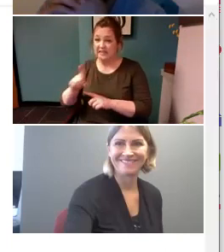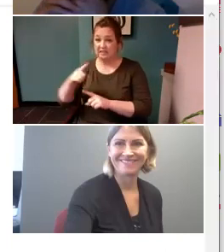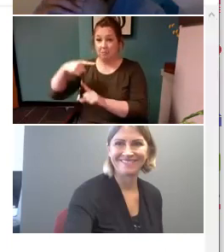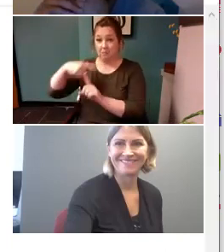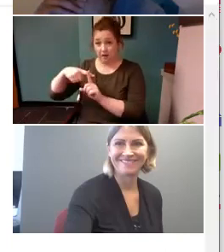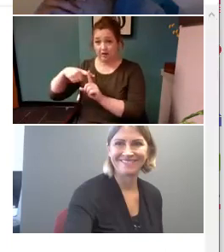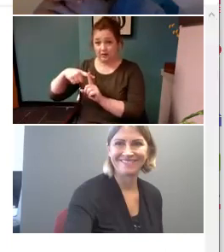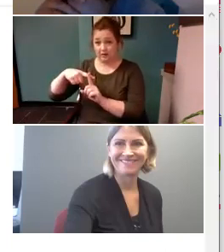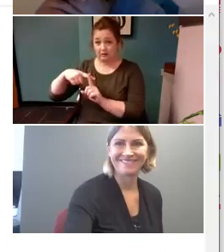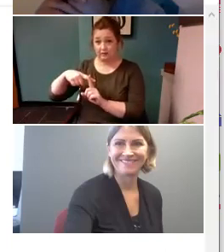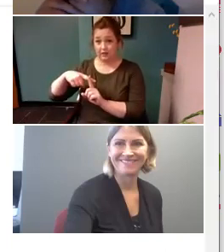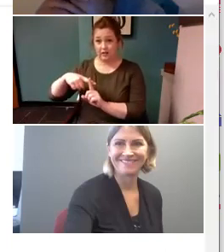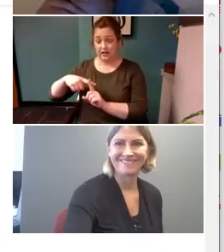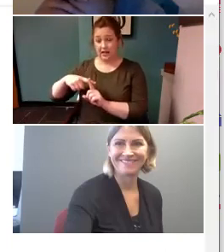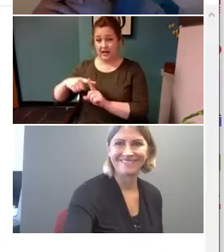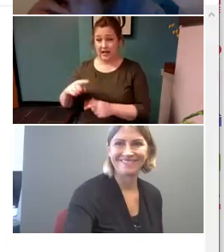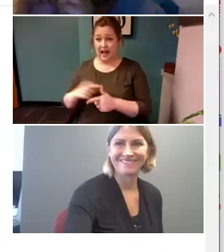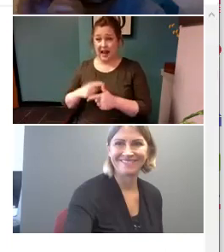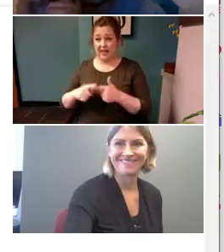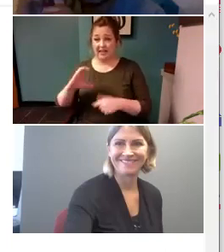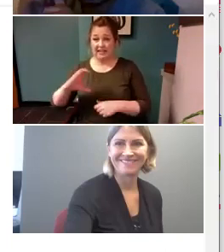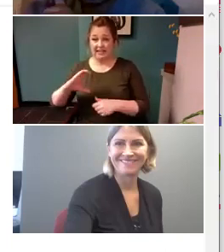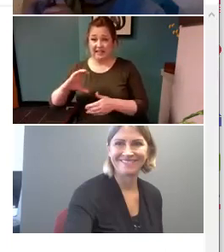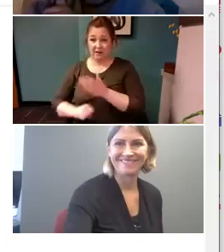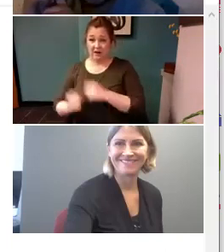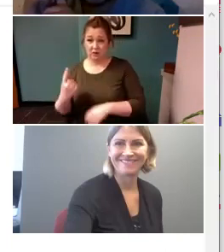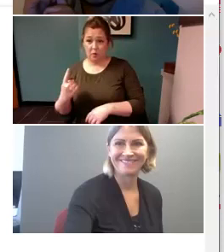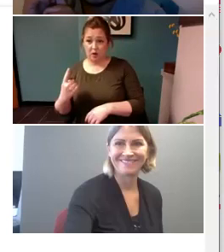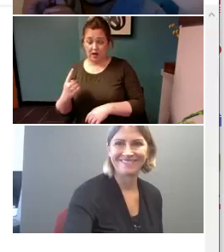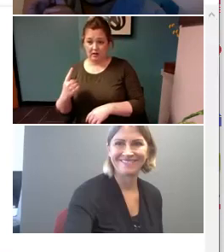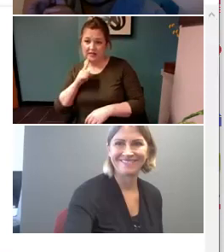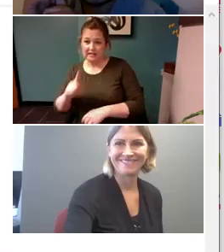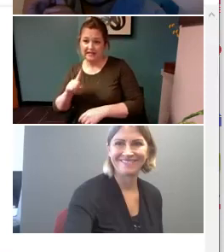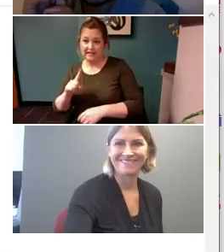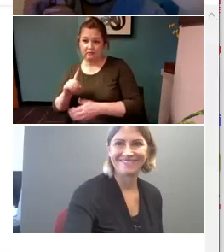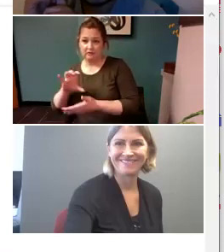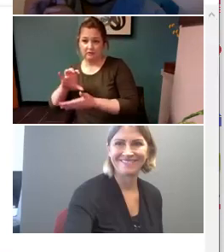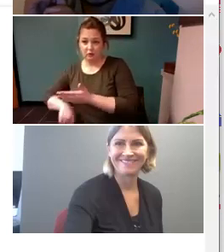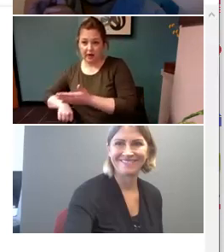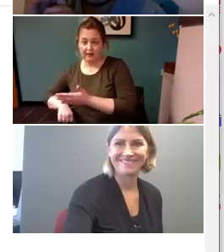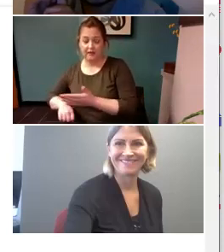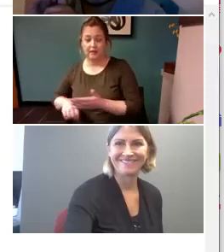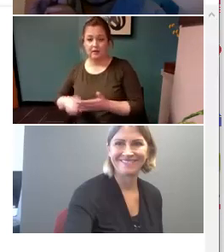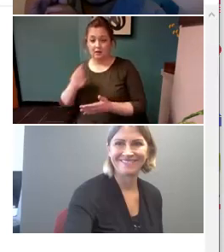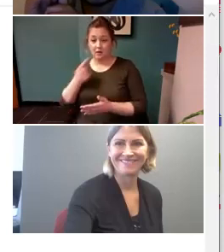and that the C minus 1, that term is subtracting, even in that case, can we say that